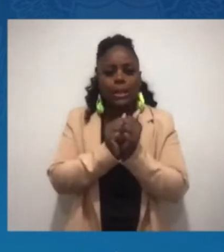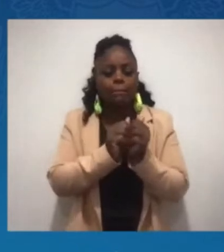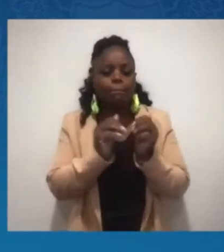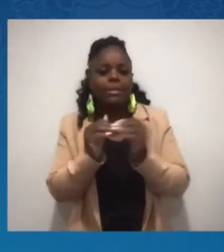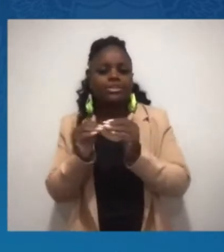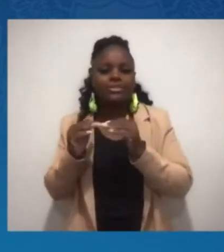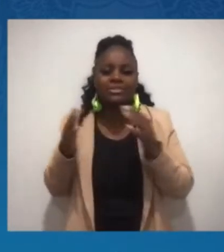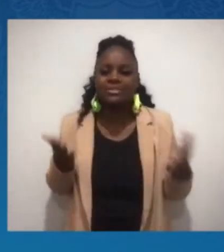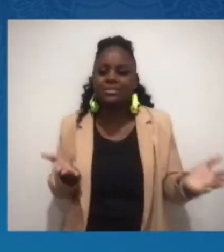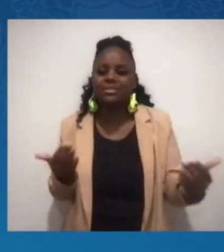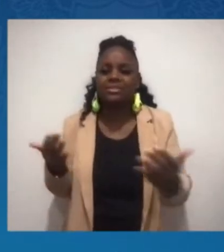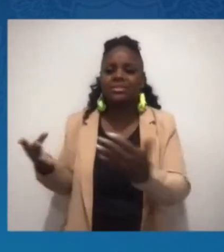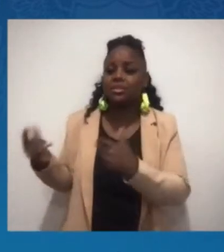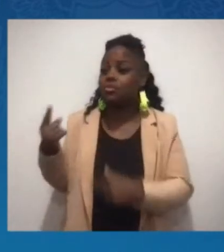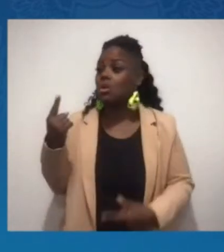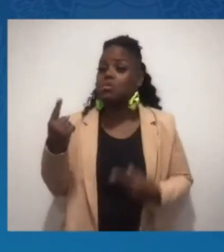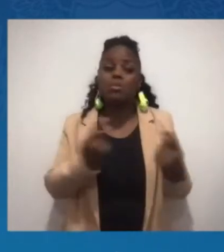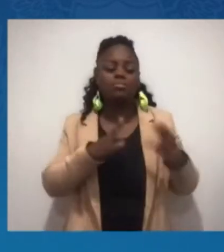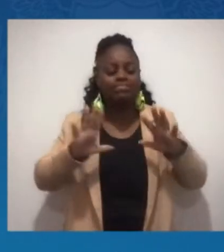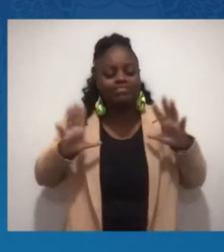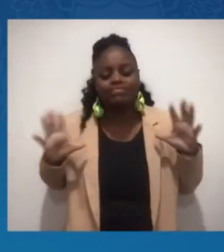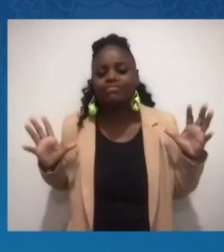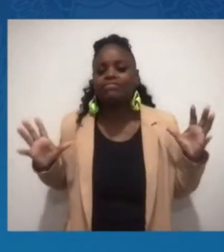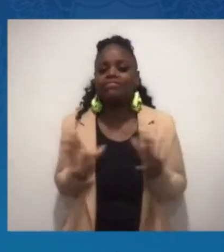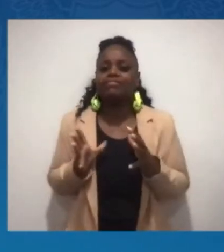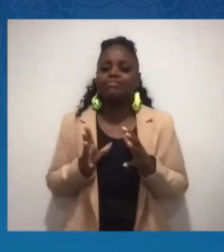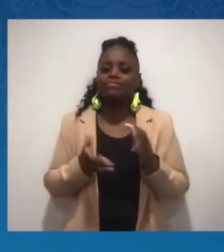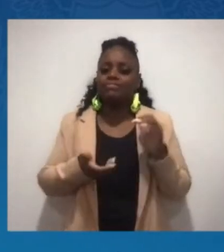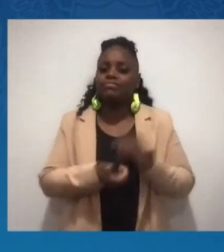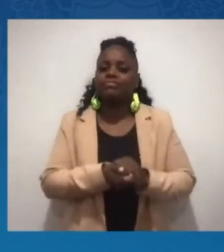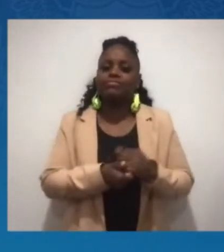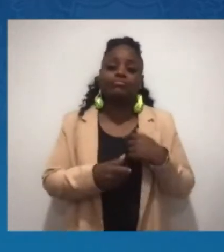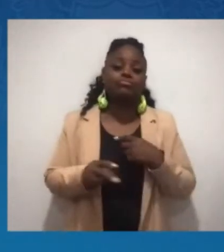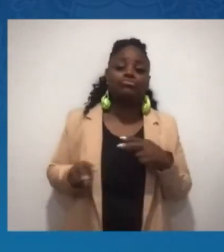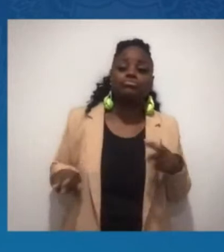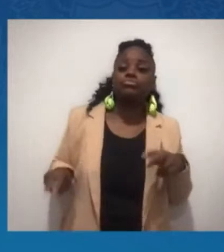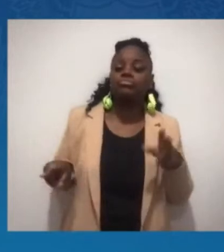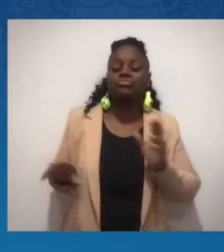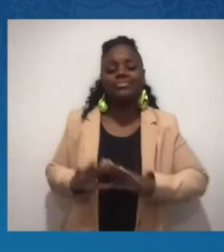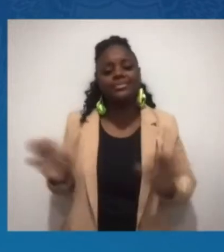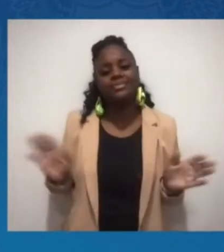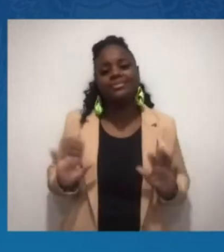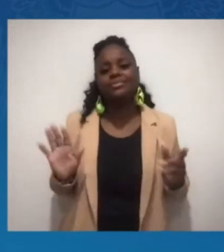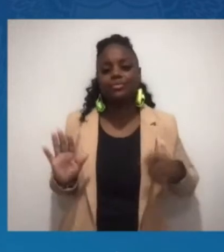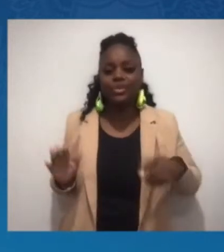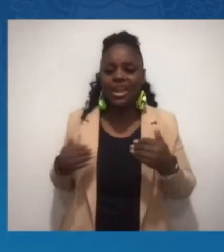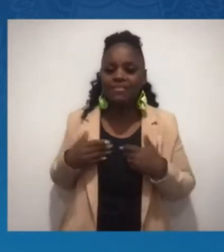not alone, that they are not being judged, and to remind them of their rights.